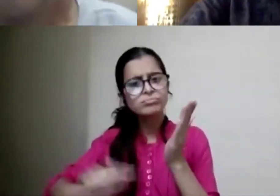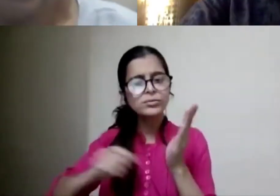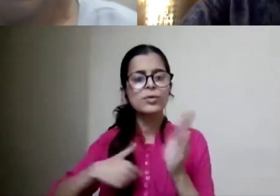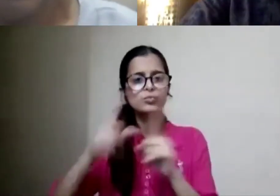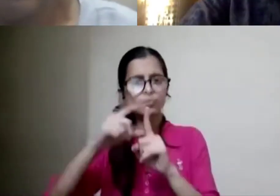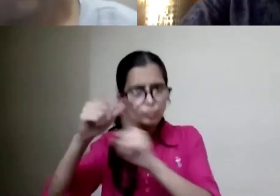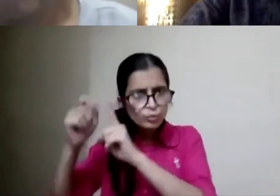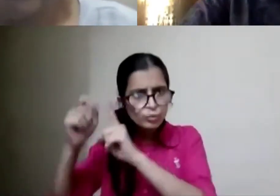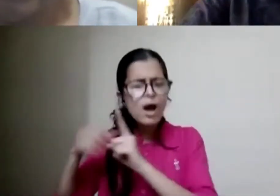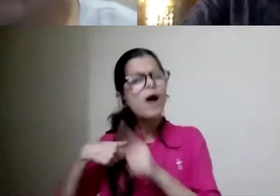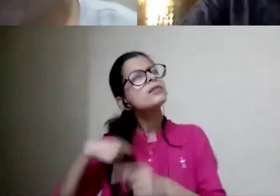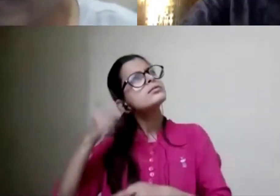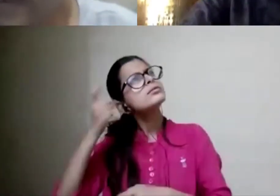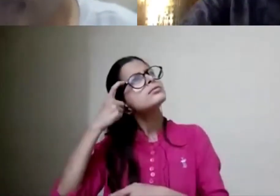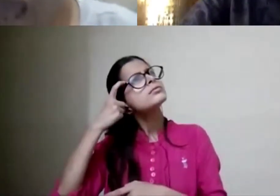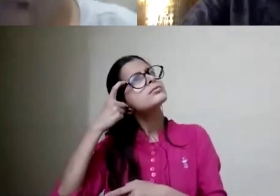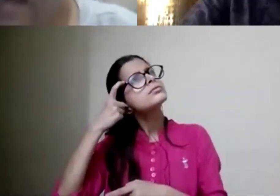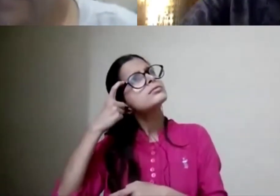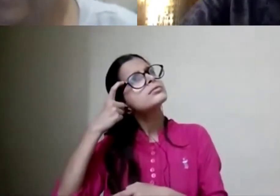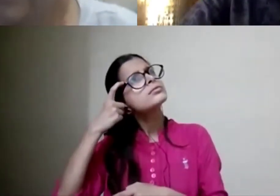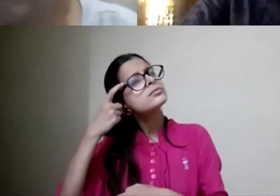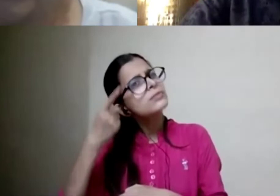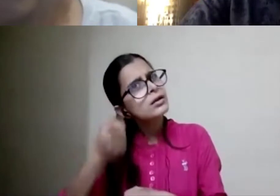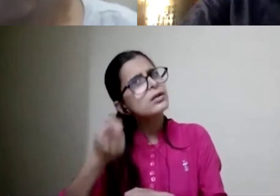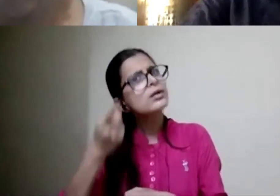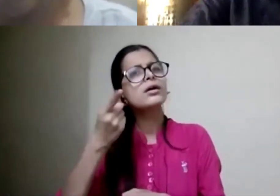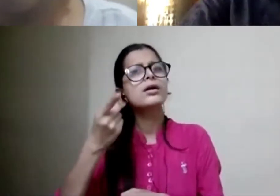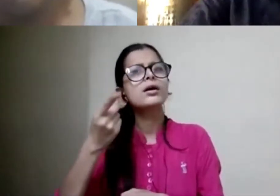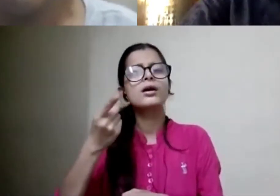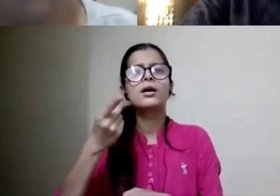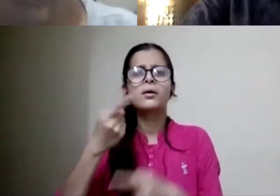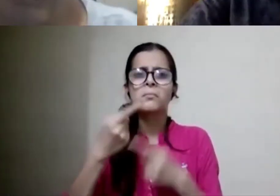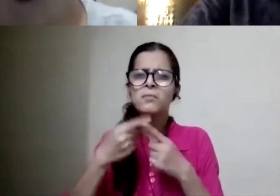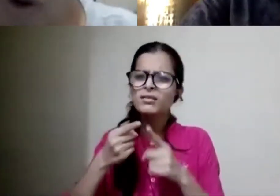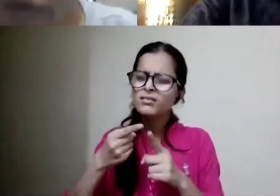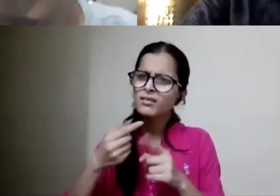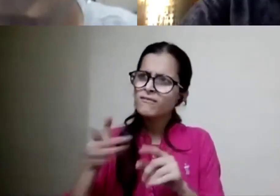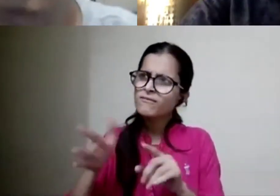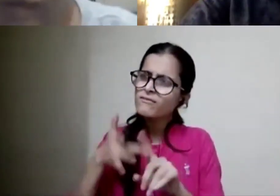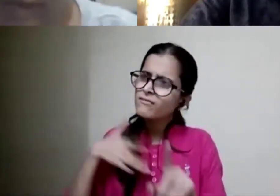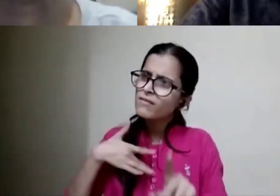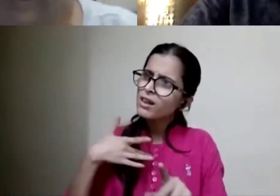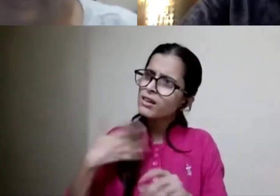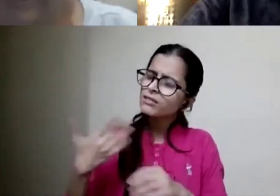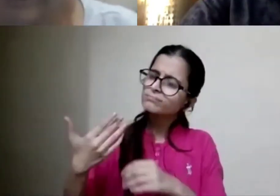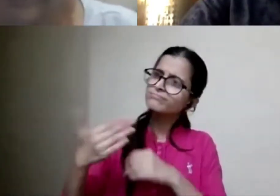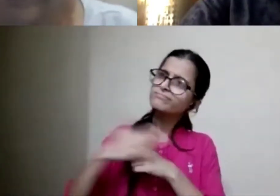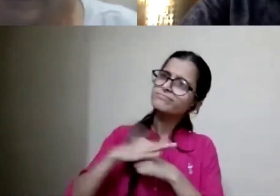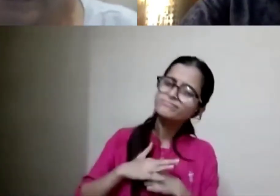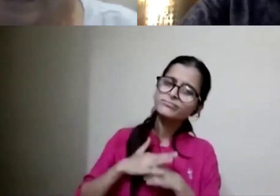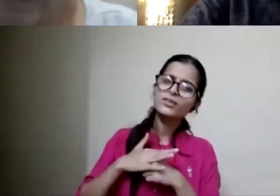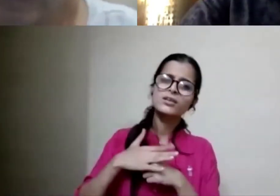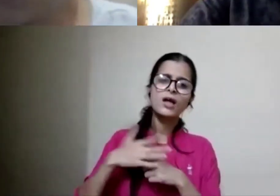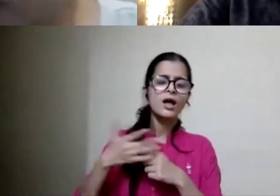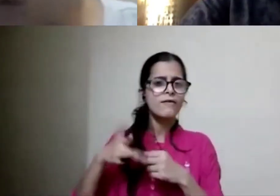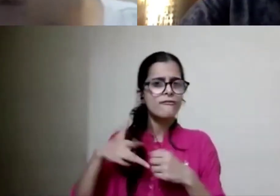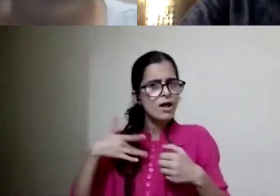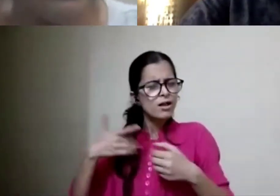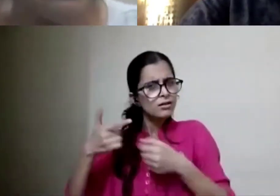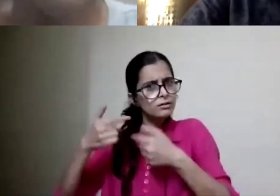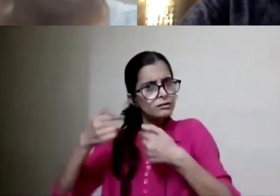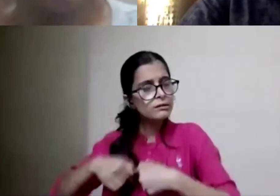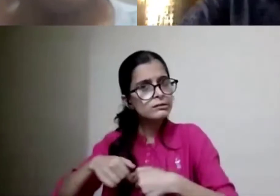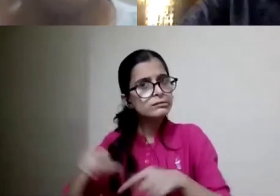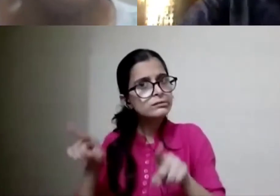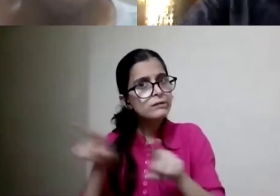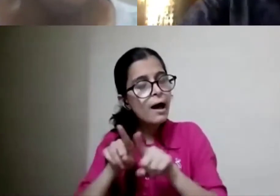I realized that it wasn't as much of a defeat as one thought it was. Because you